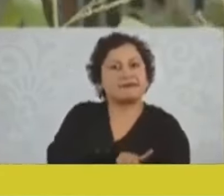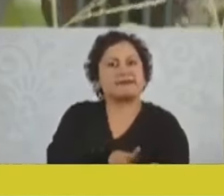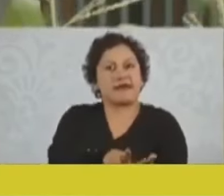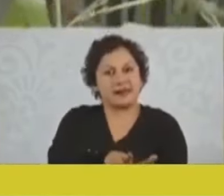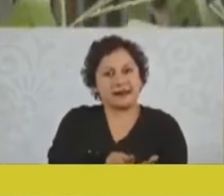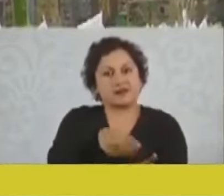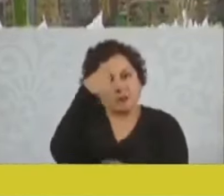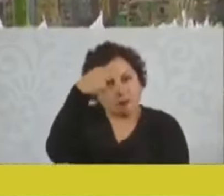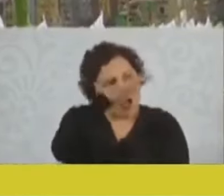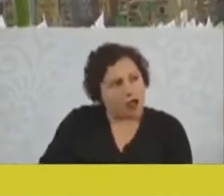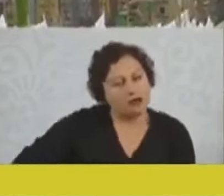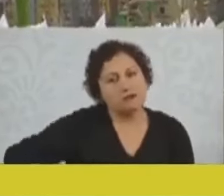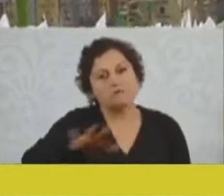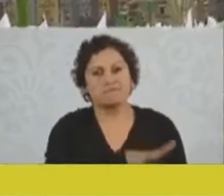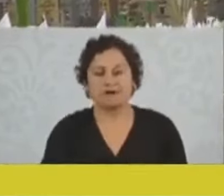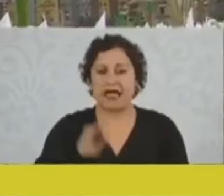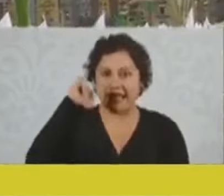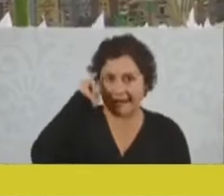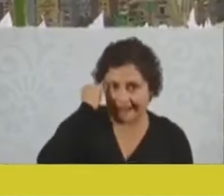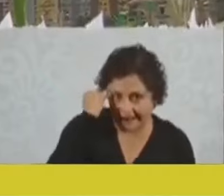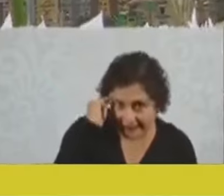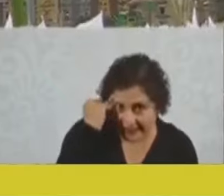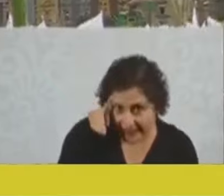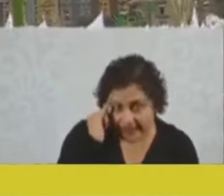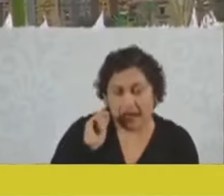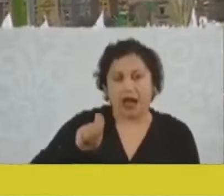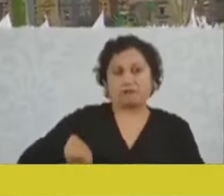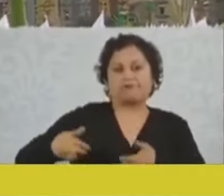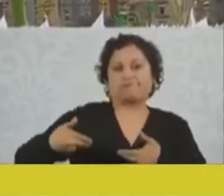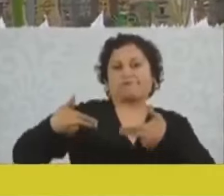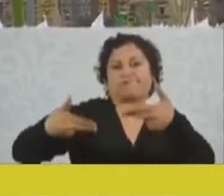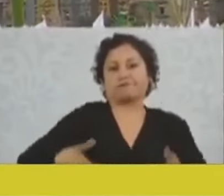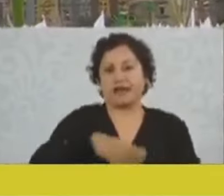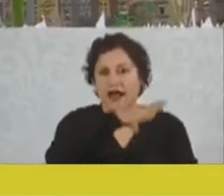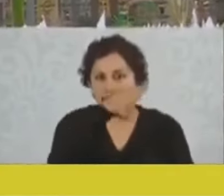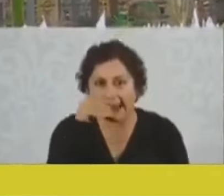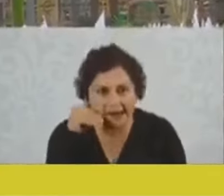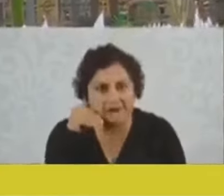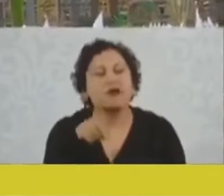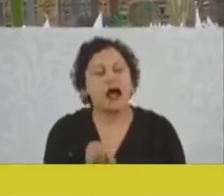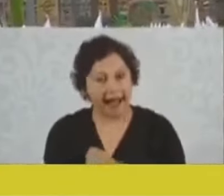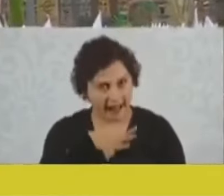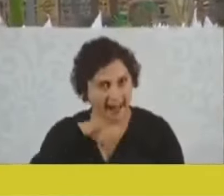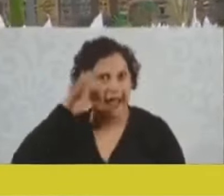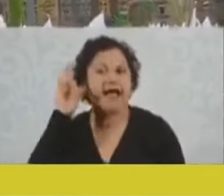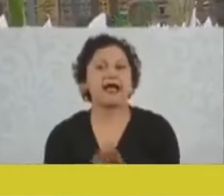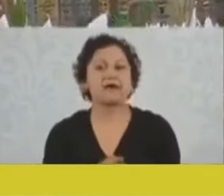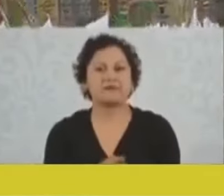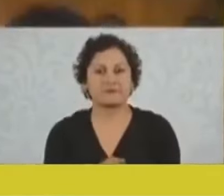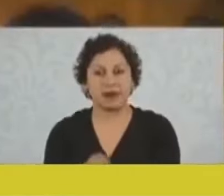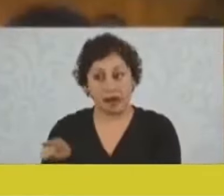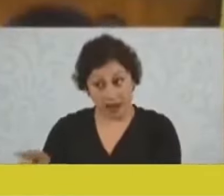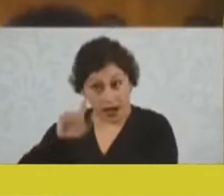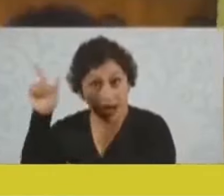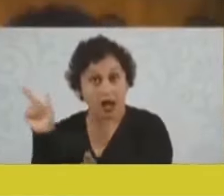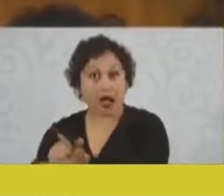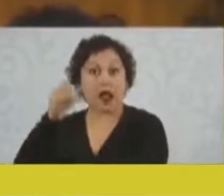the plain rights of indigenous and Afro-Mexican peoples. It's our